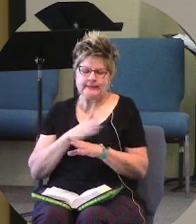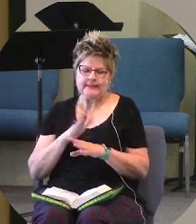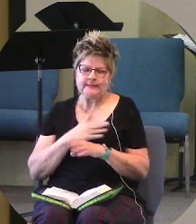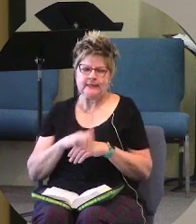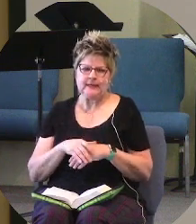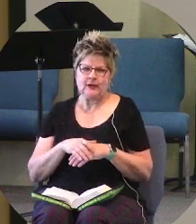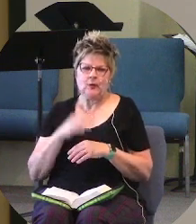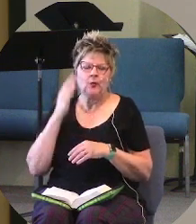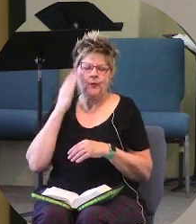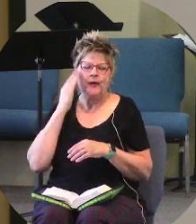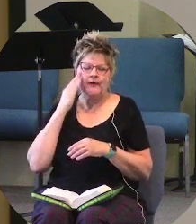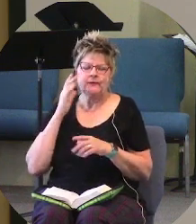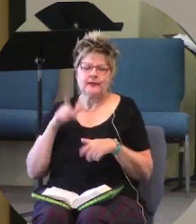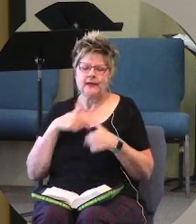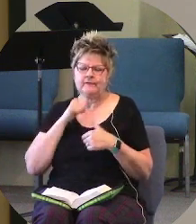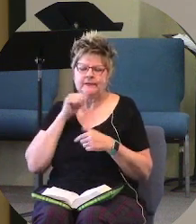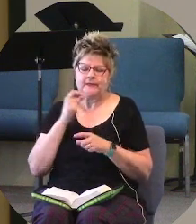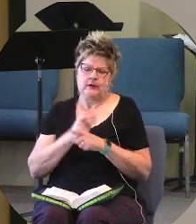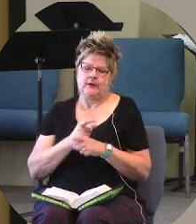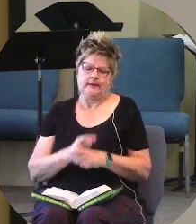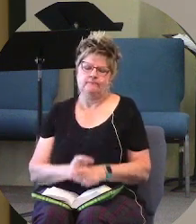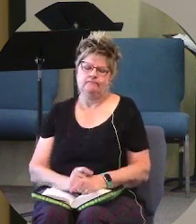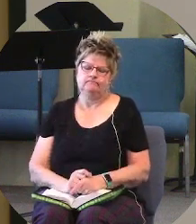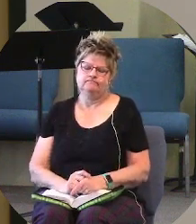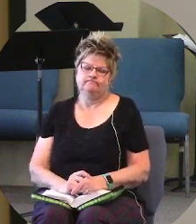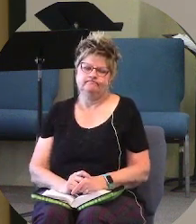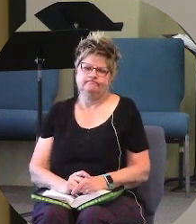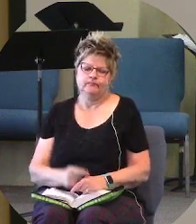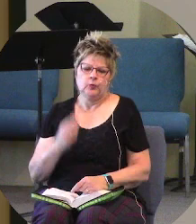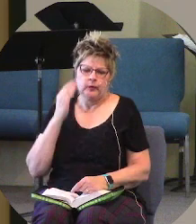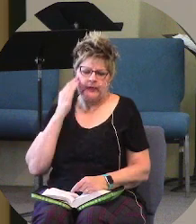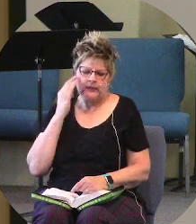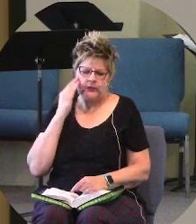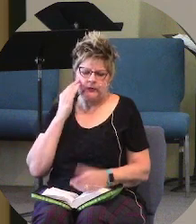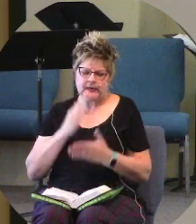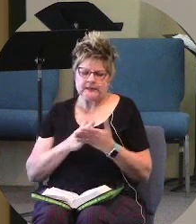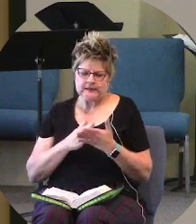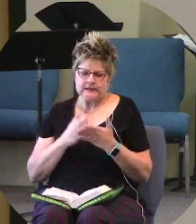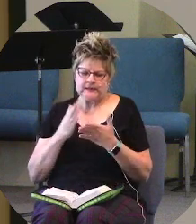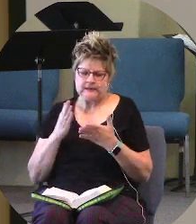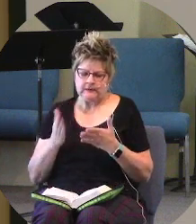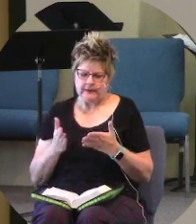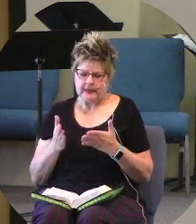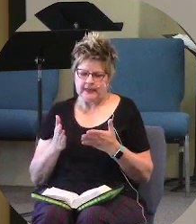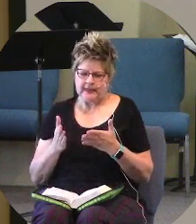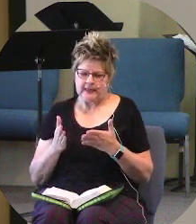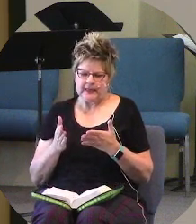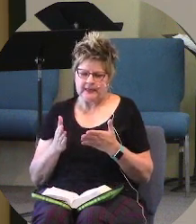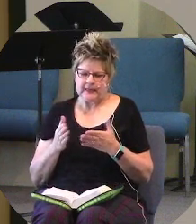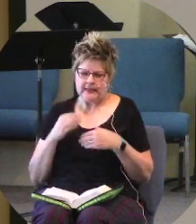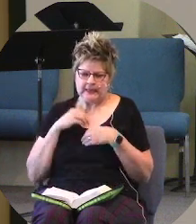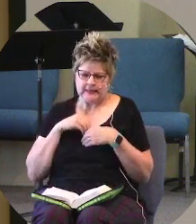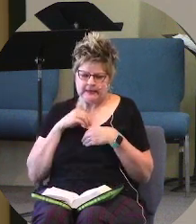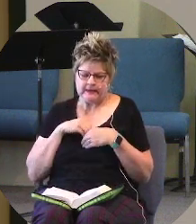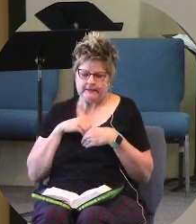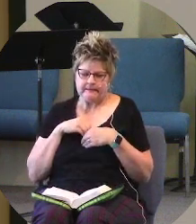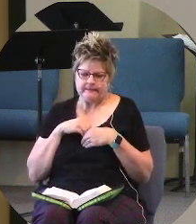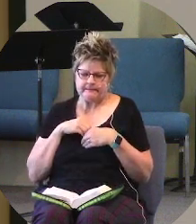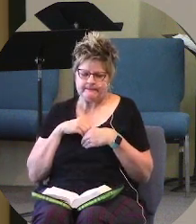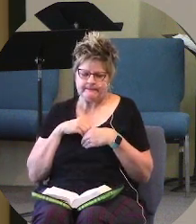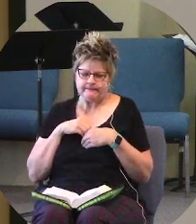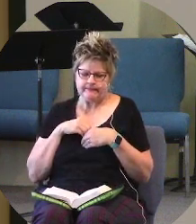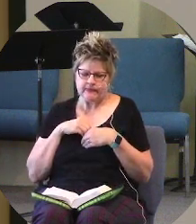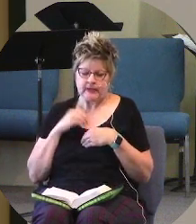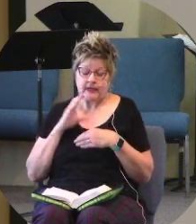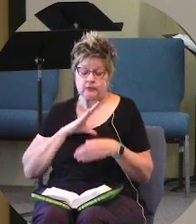and we knew that life wasn't right. We knew that there was something in us